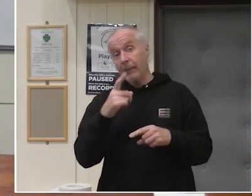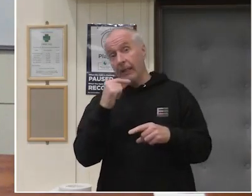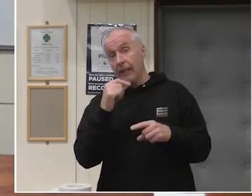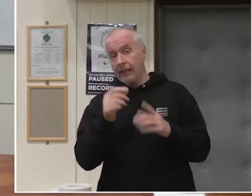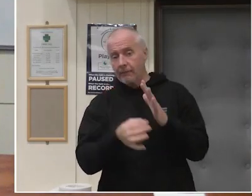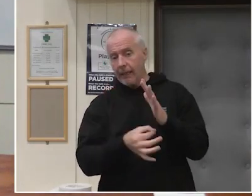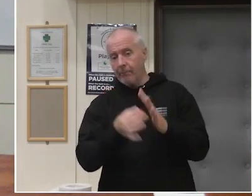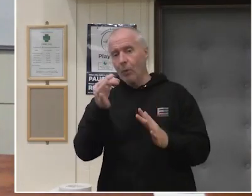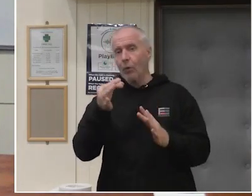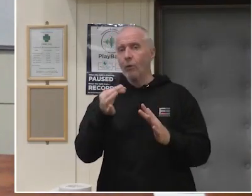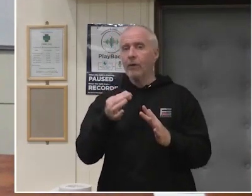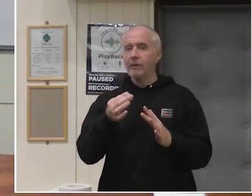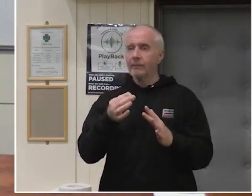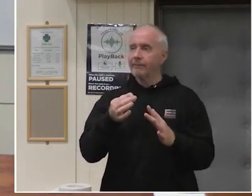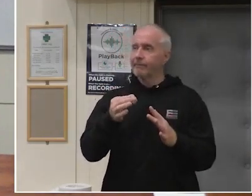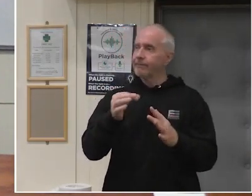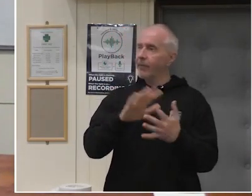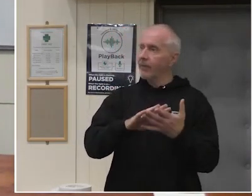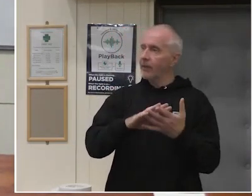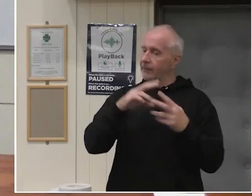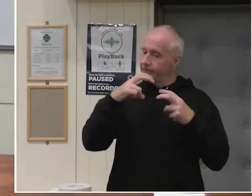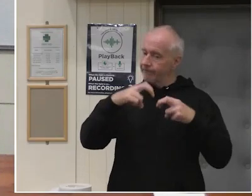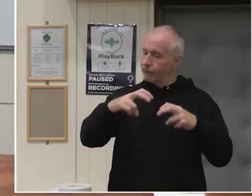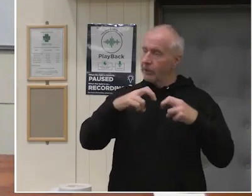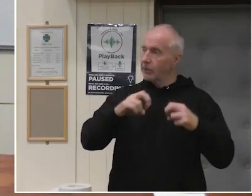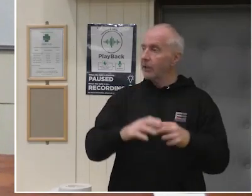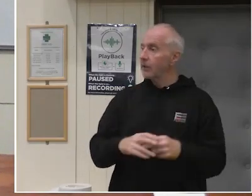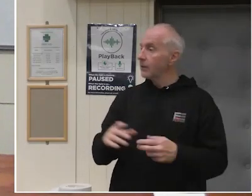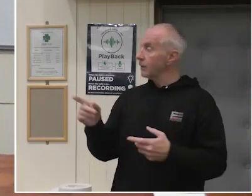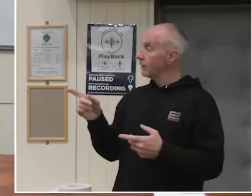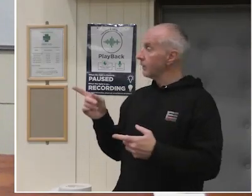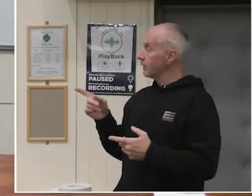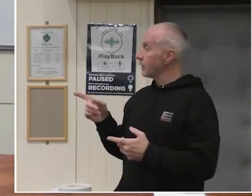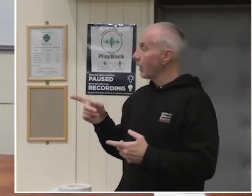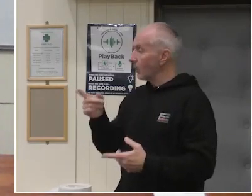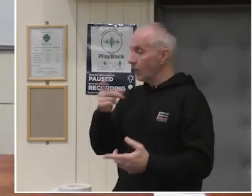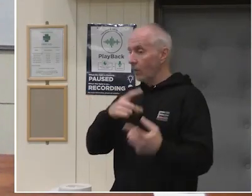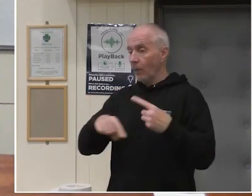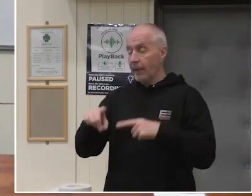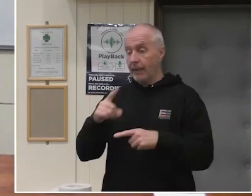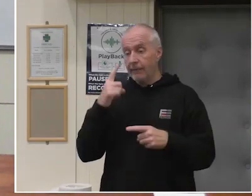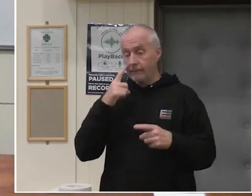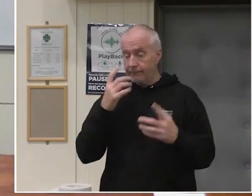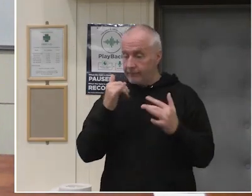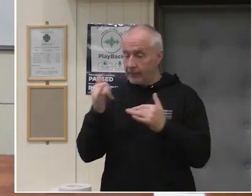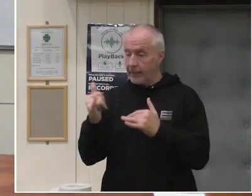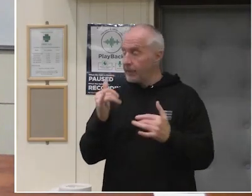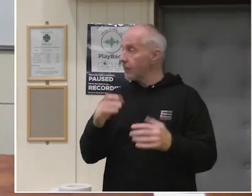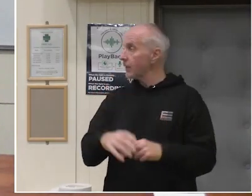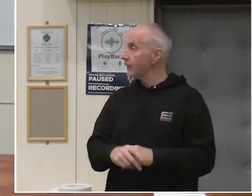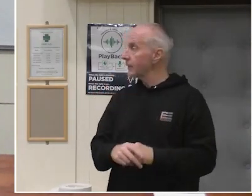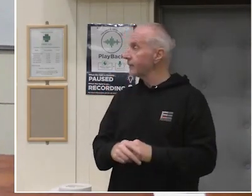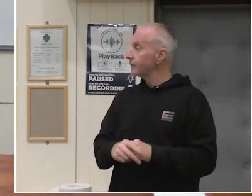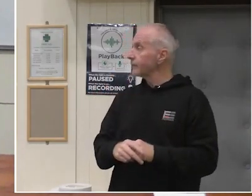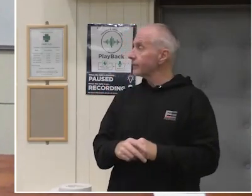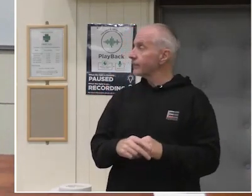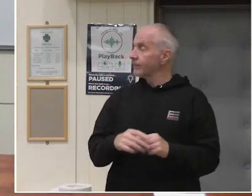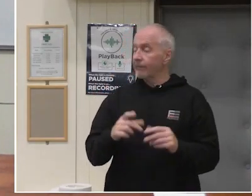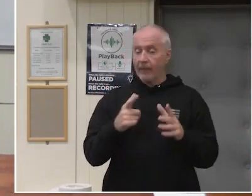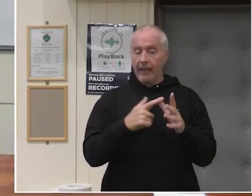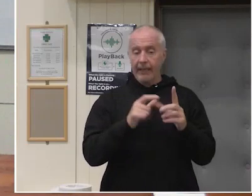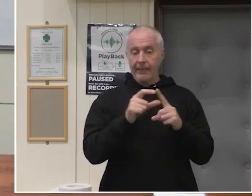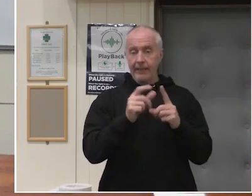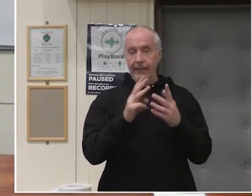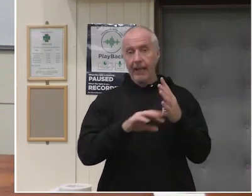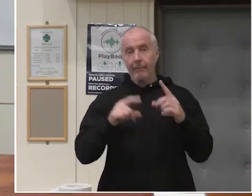improve things as. So we went and tested things. Now, got a collaborator over at ADMX who